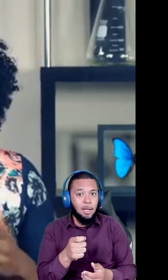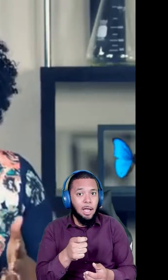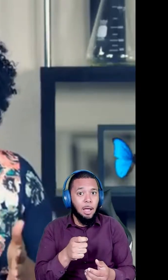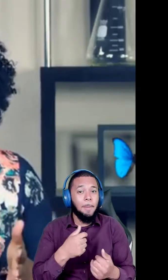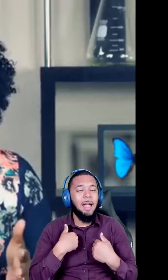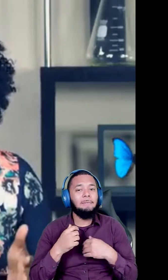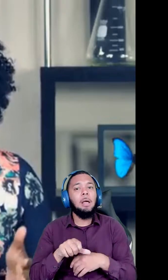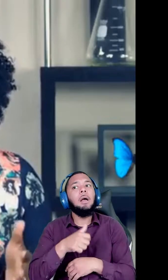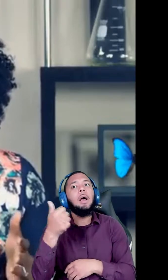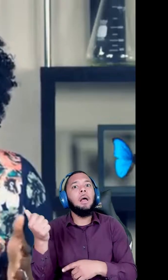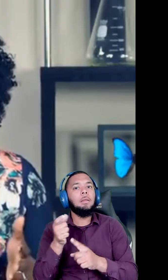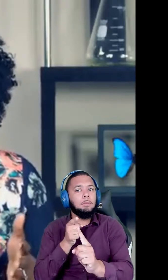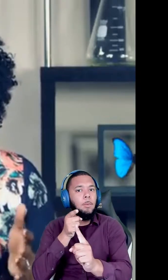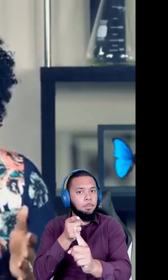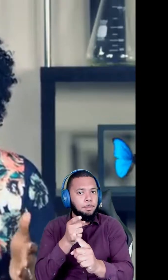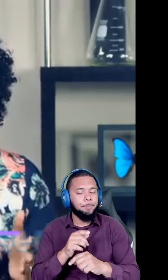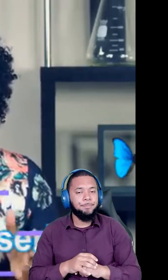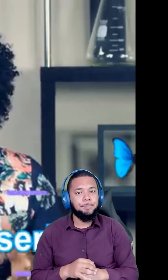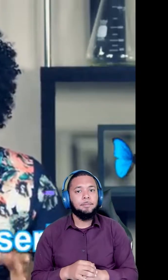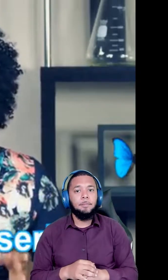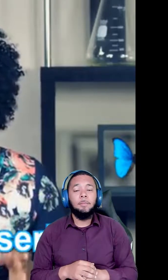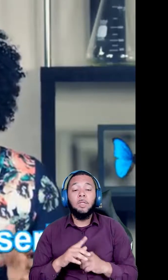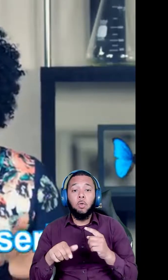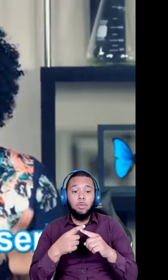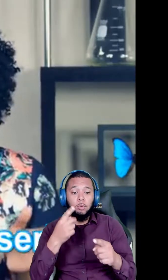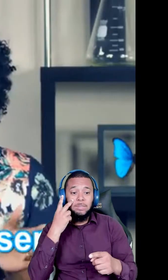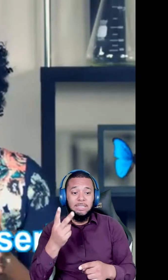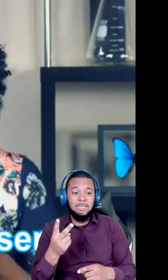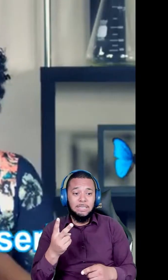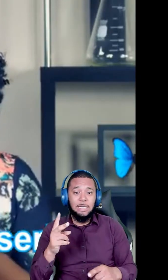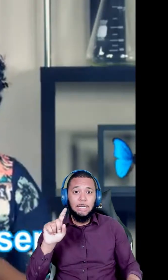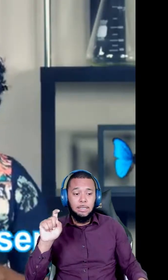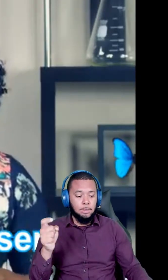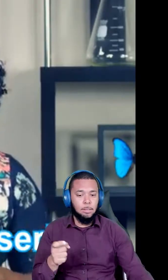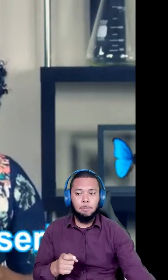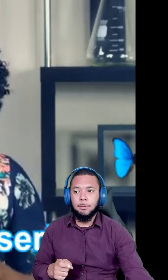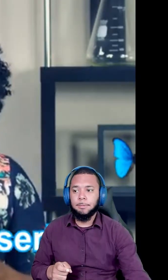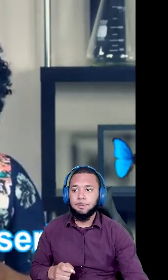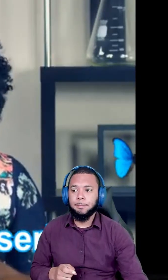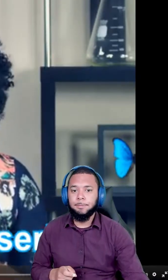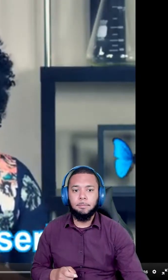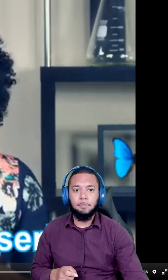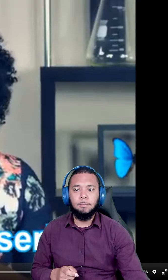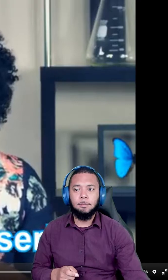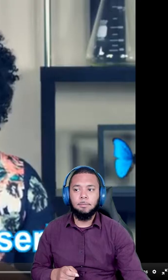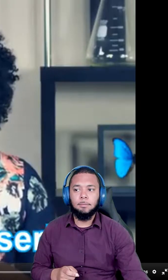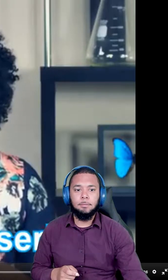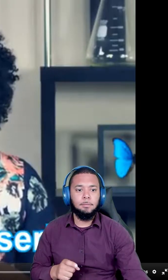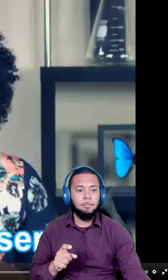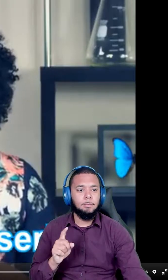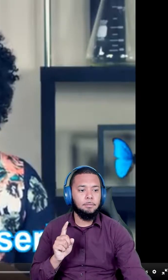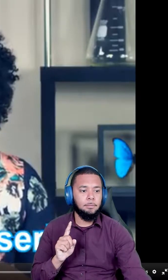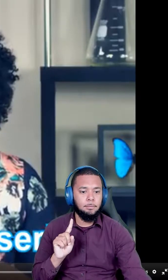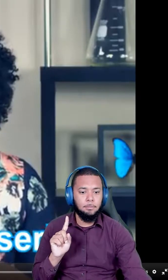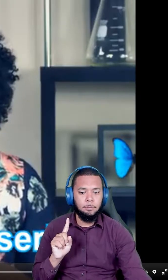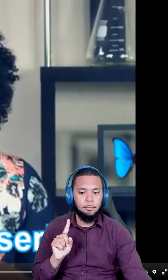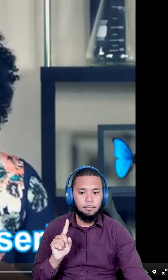And one of those is when we see a comma being used in a series. When using a comma in a series